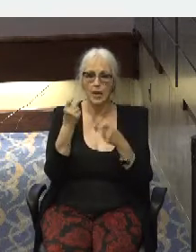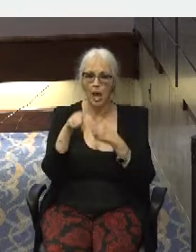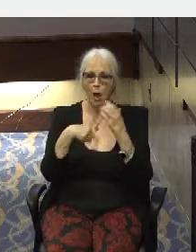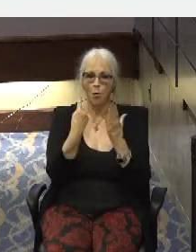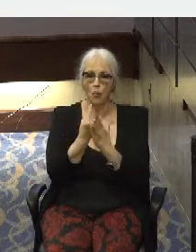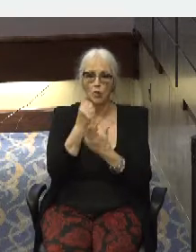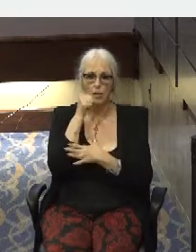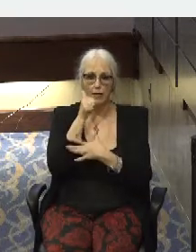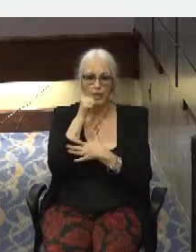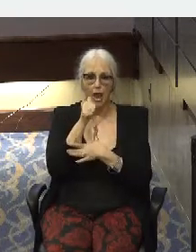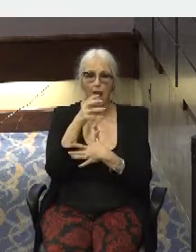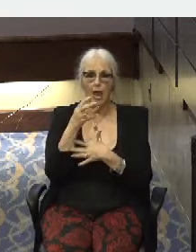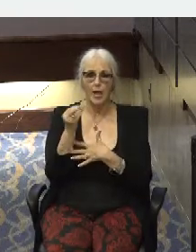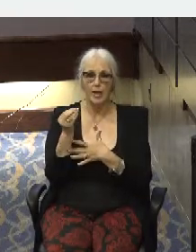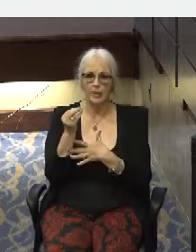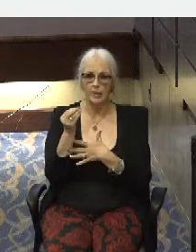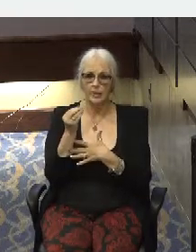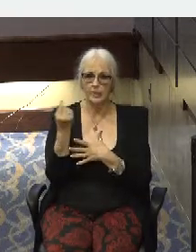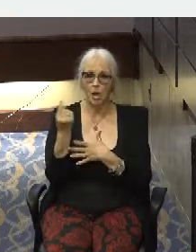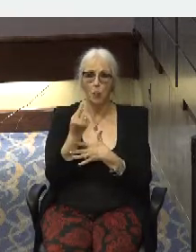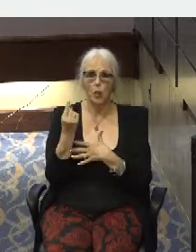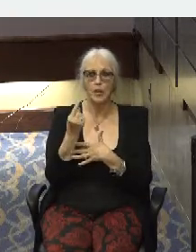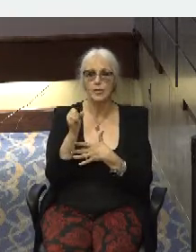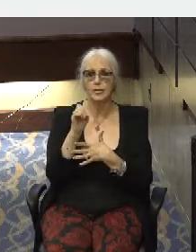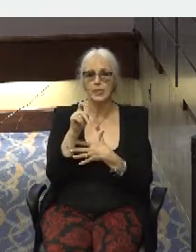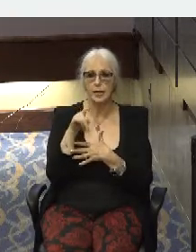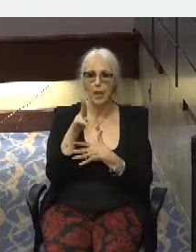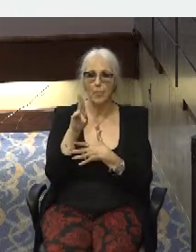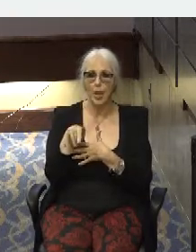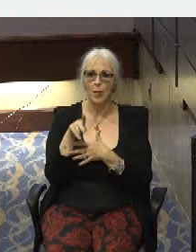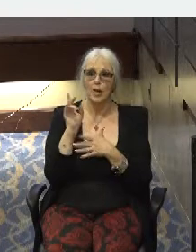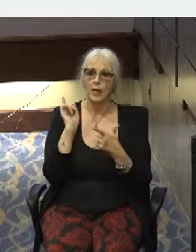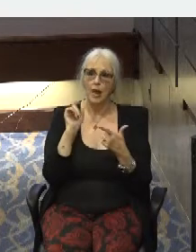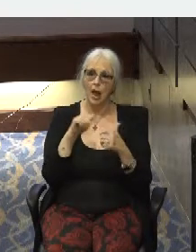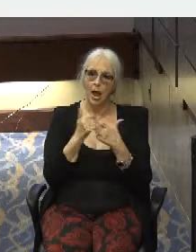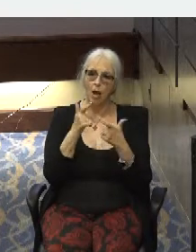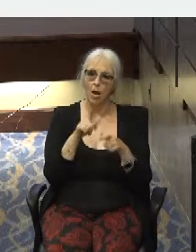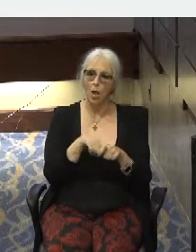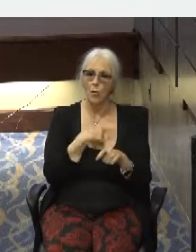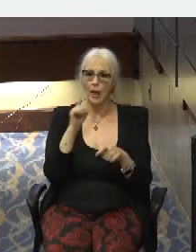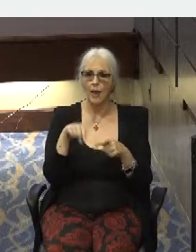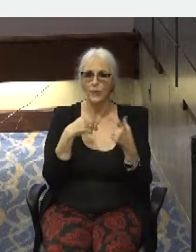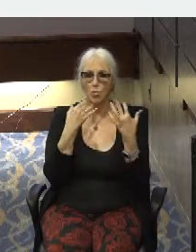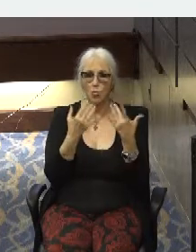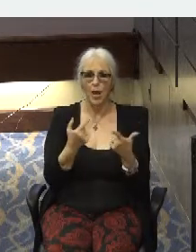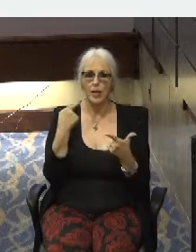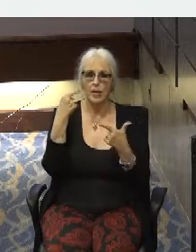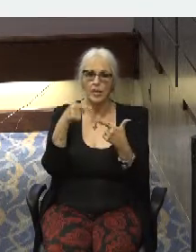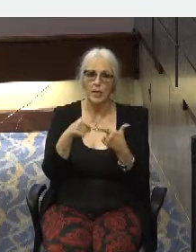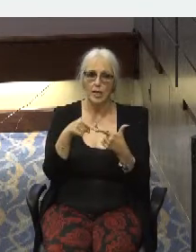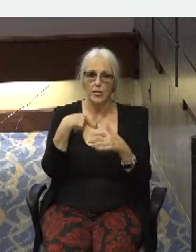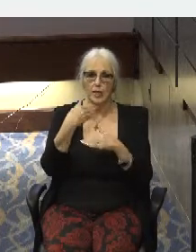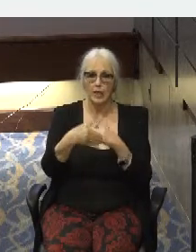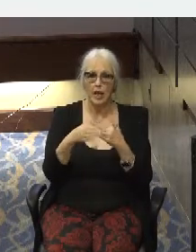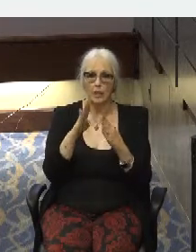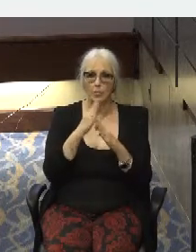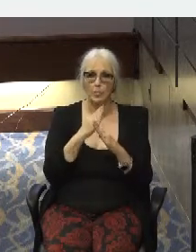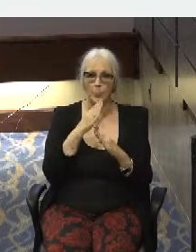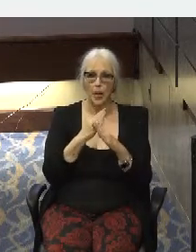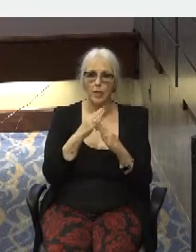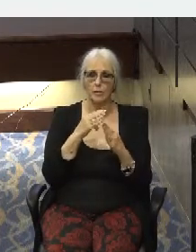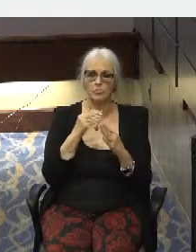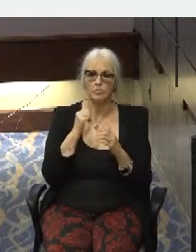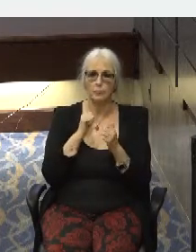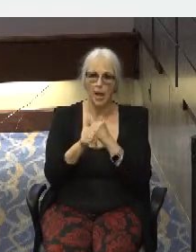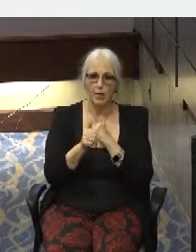frequency. Basically, again, if someone were to step up to a stop, how long would they have to wait until the next bus comes by? Generally,